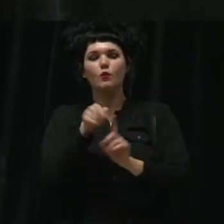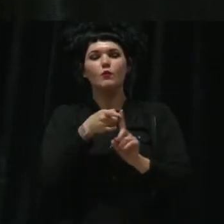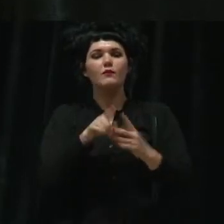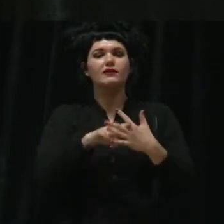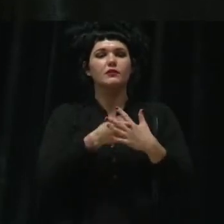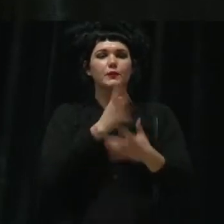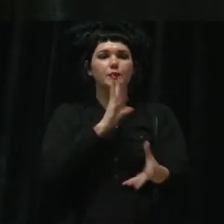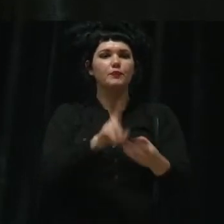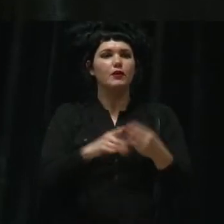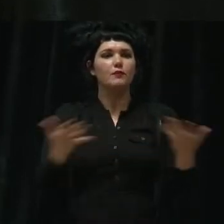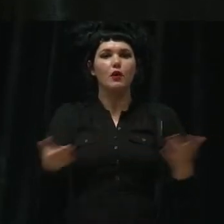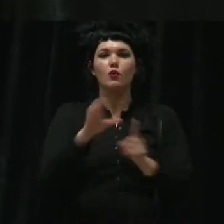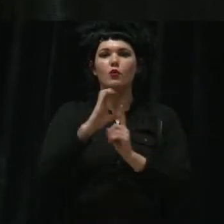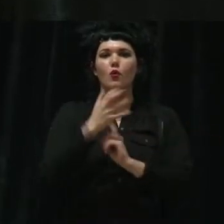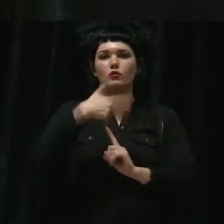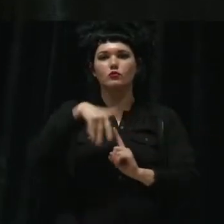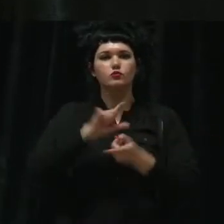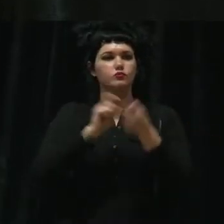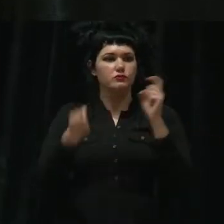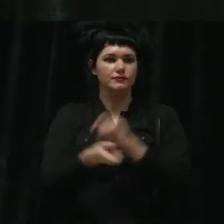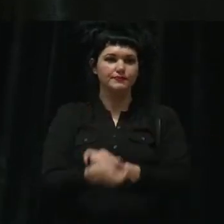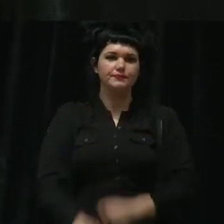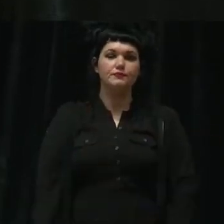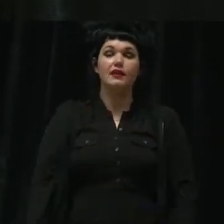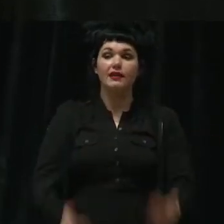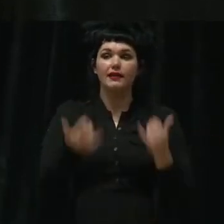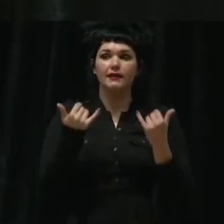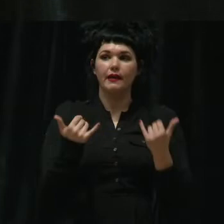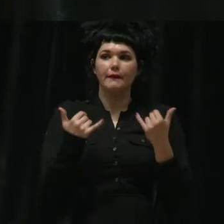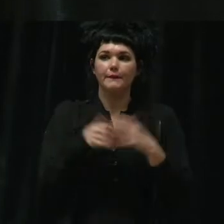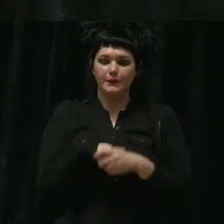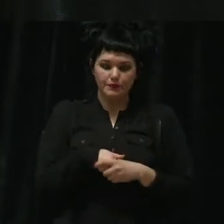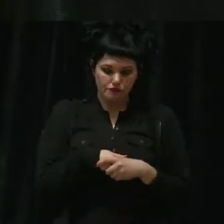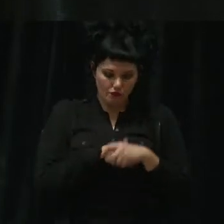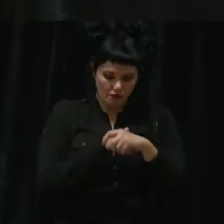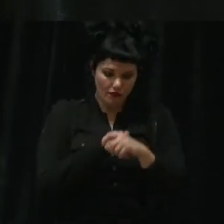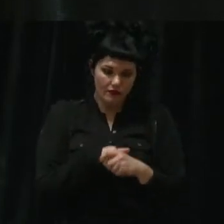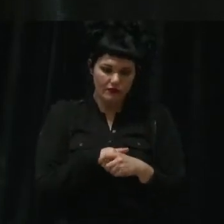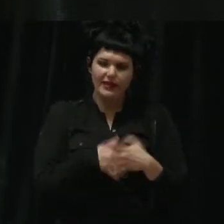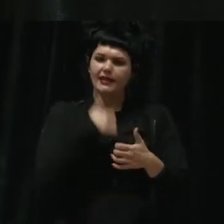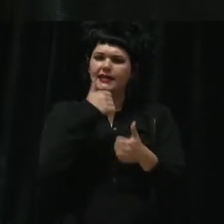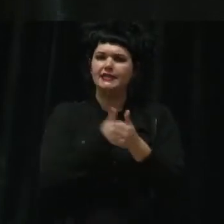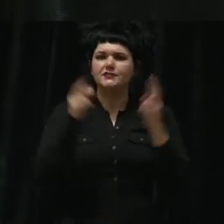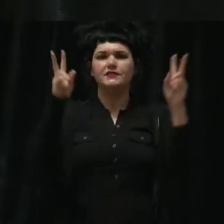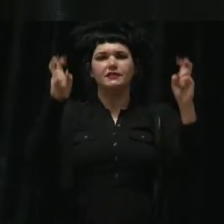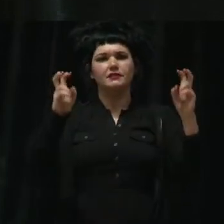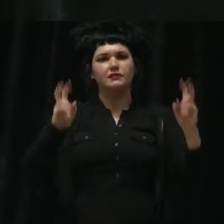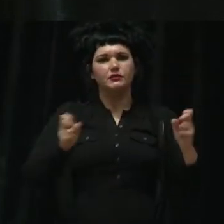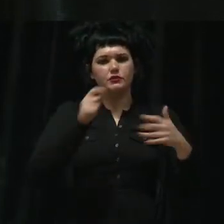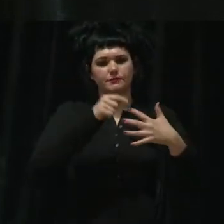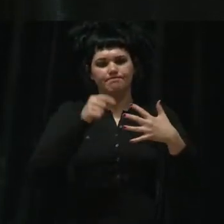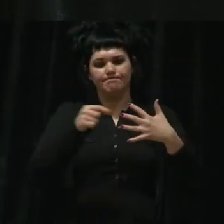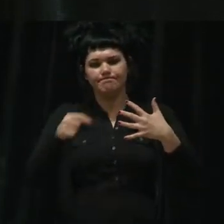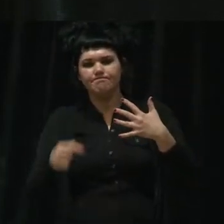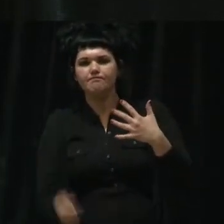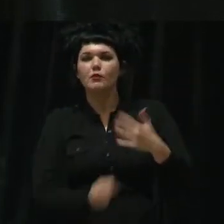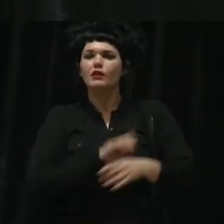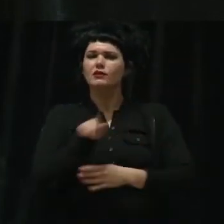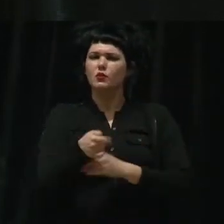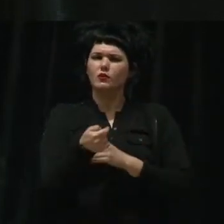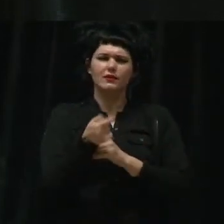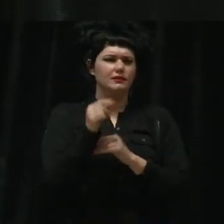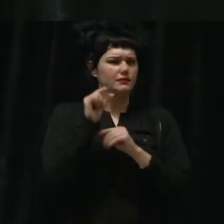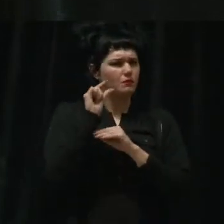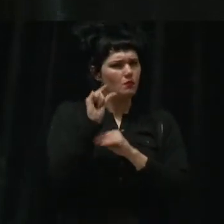talking about cultural change. Now, each of these issues and each of this evidence is only a small